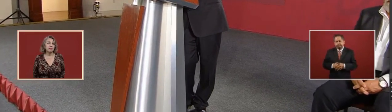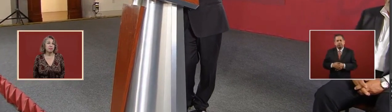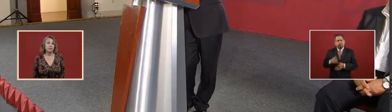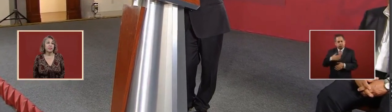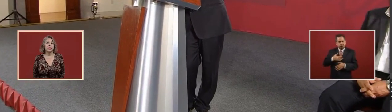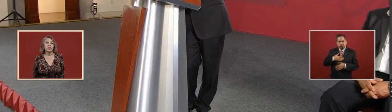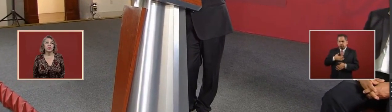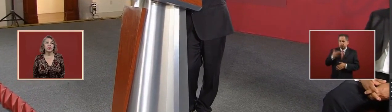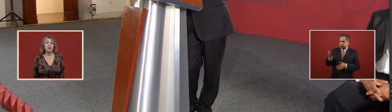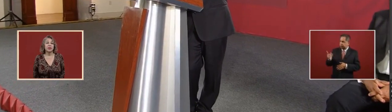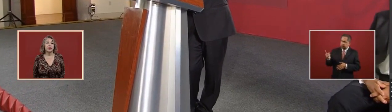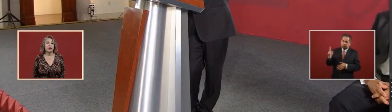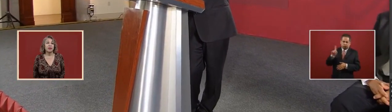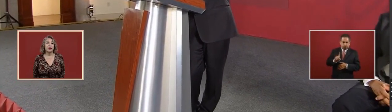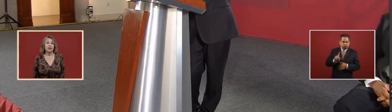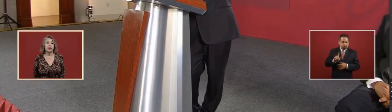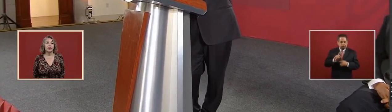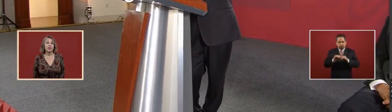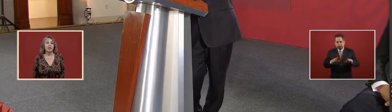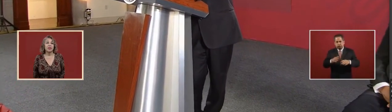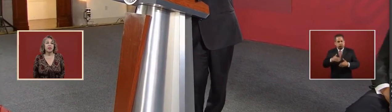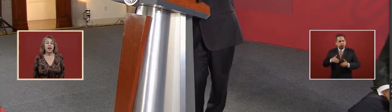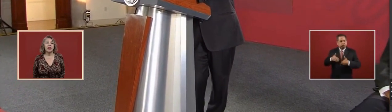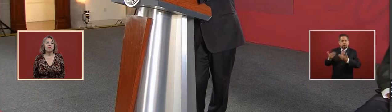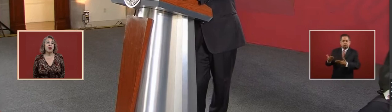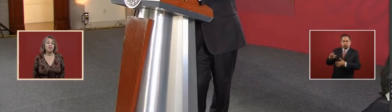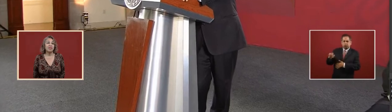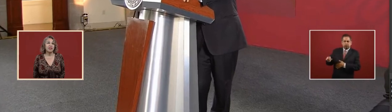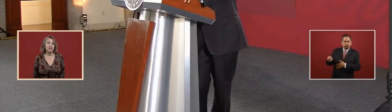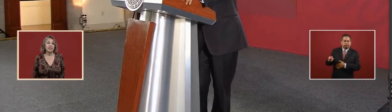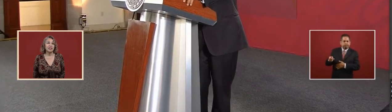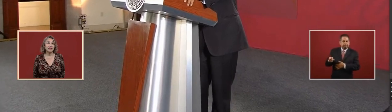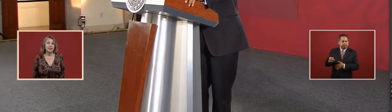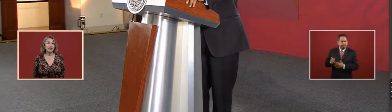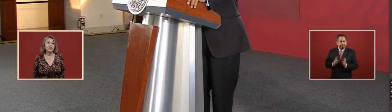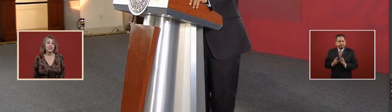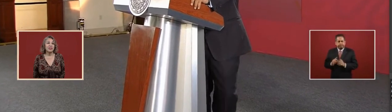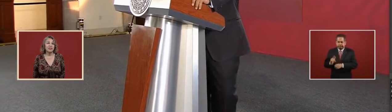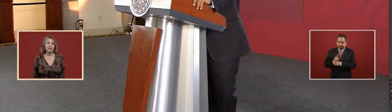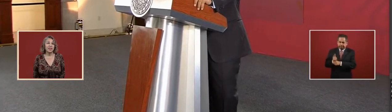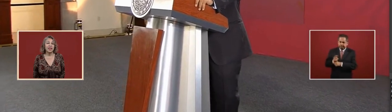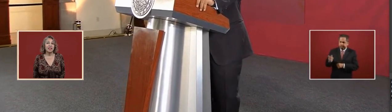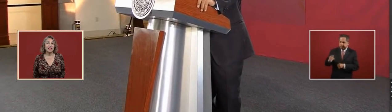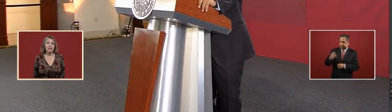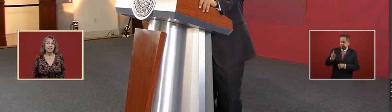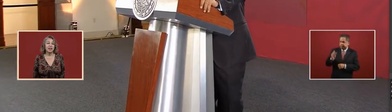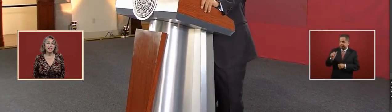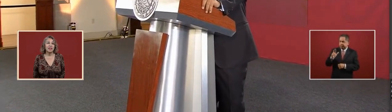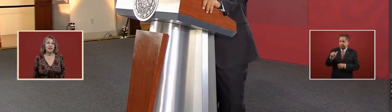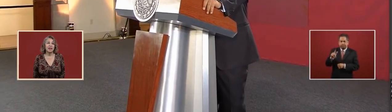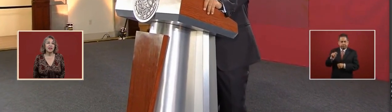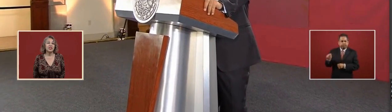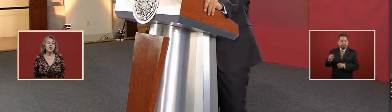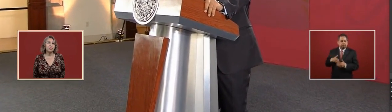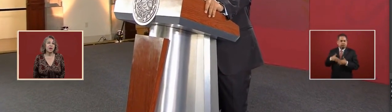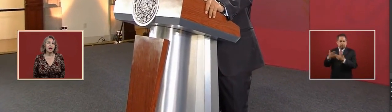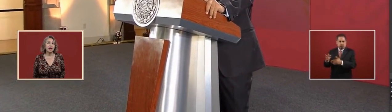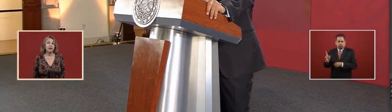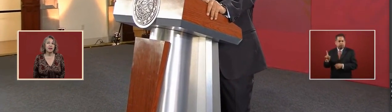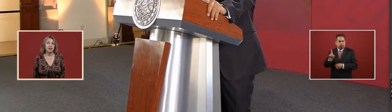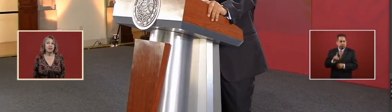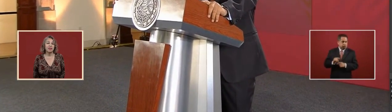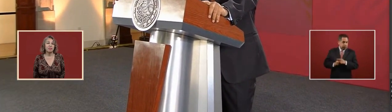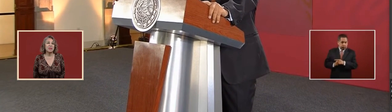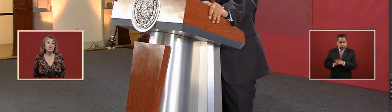Yo, le tengo confianza I have confidence al licenciado Bartlett. In the y attorney